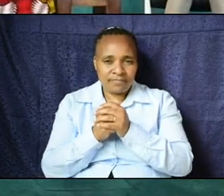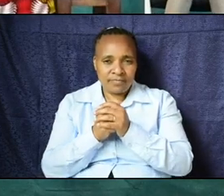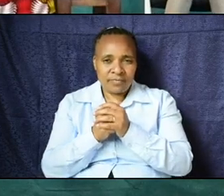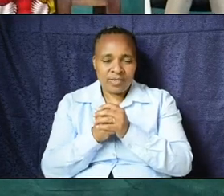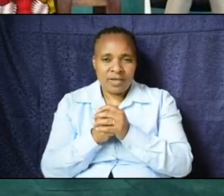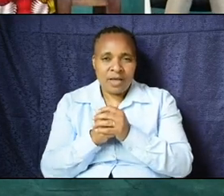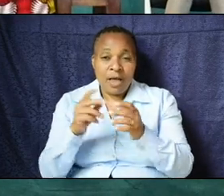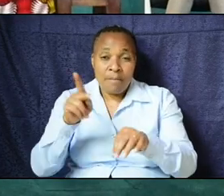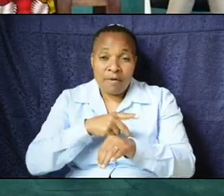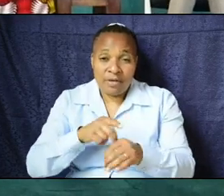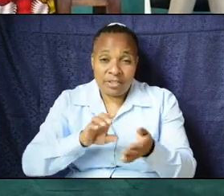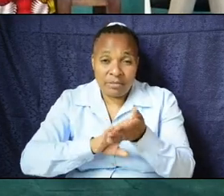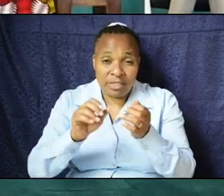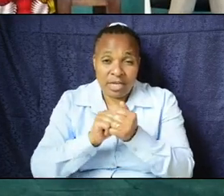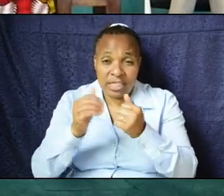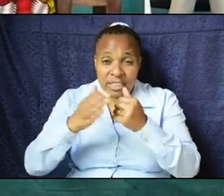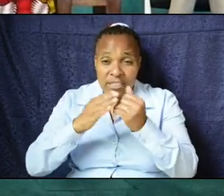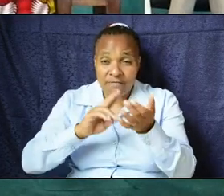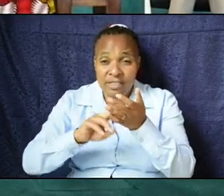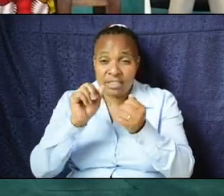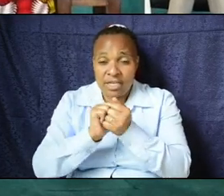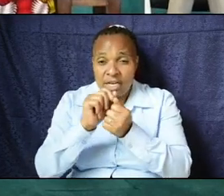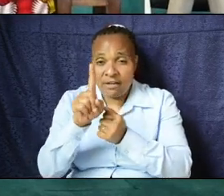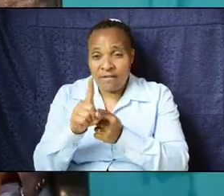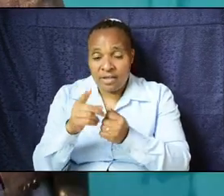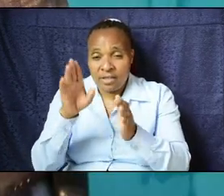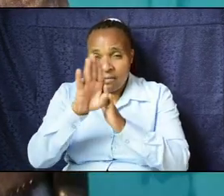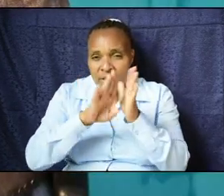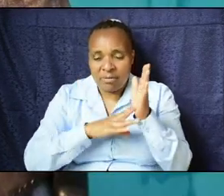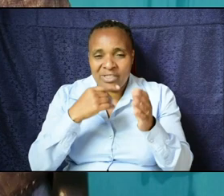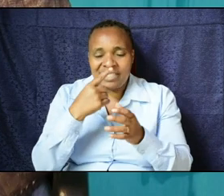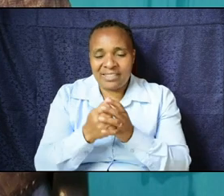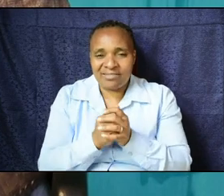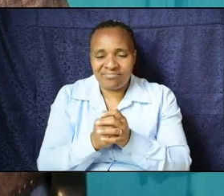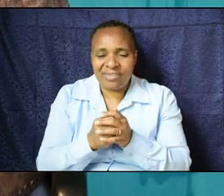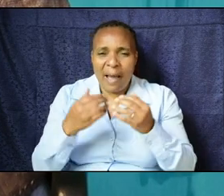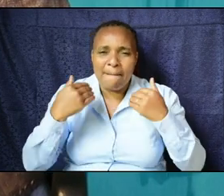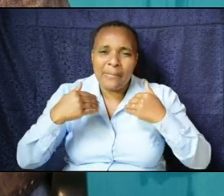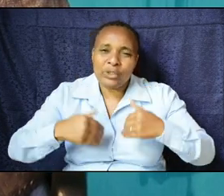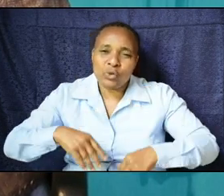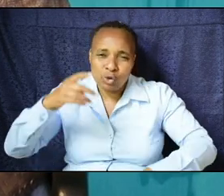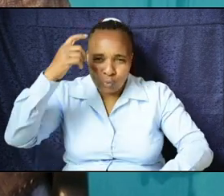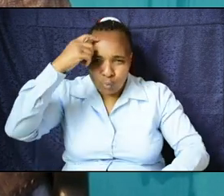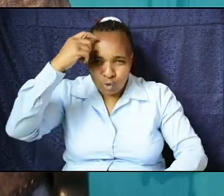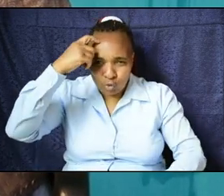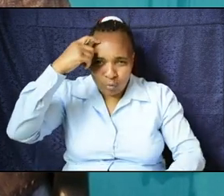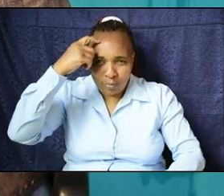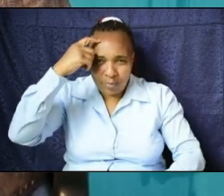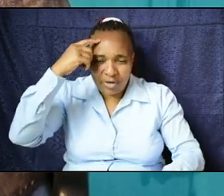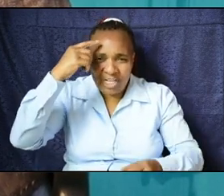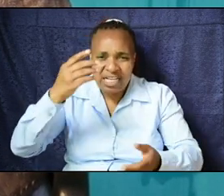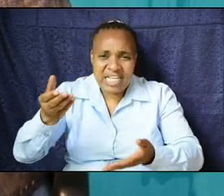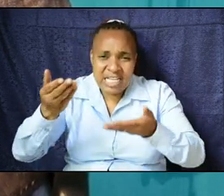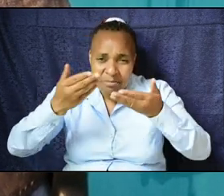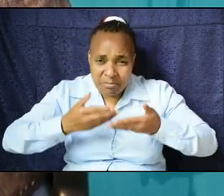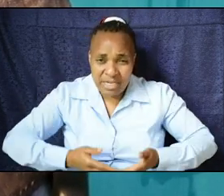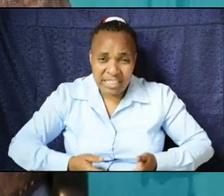Proverbs 19, verse 11, the Bible says, a person's wisdom yields